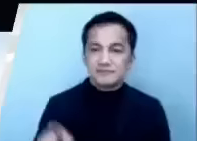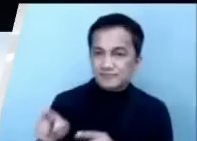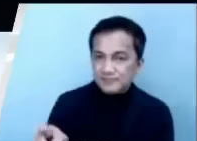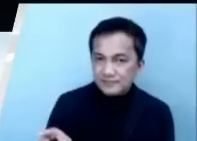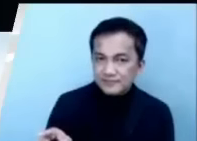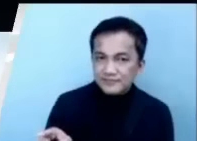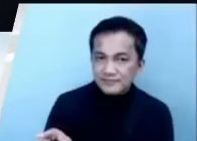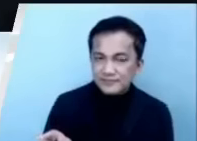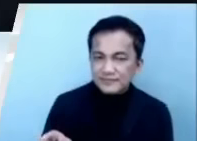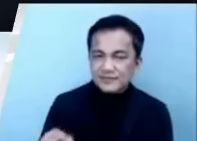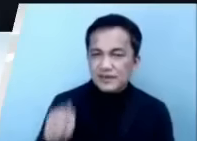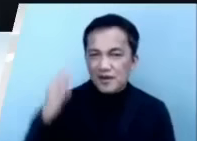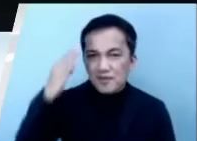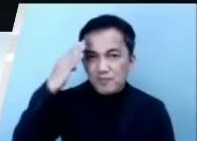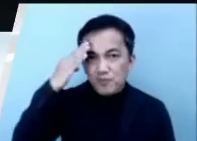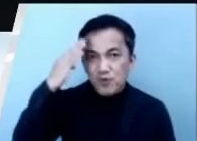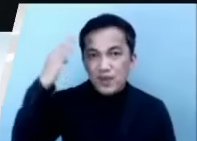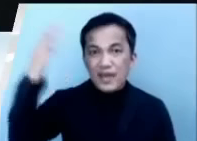Bulacan!